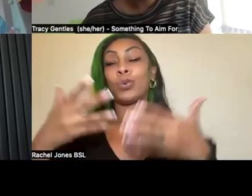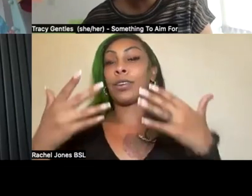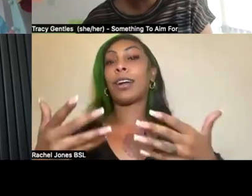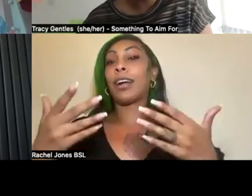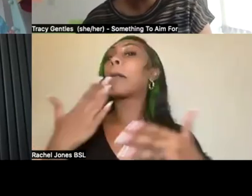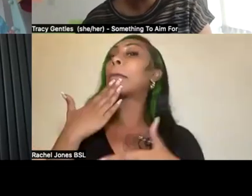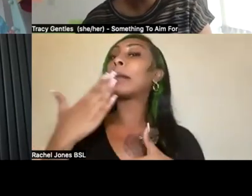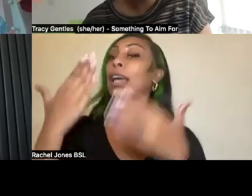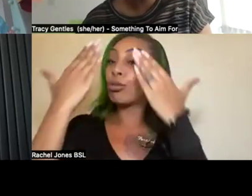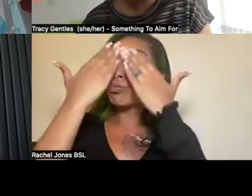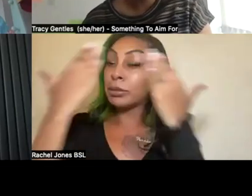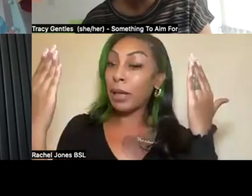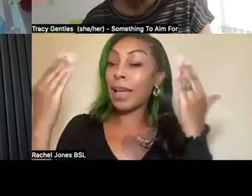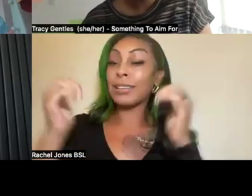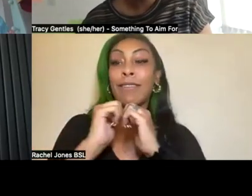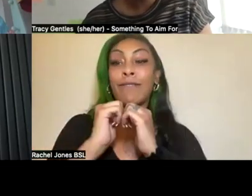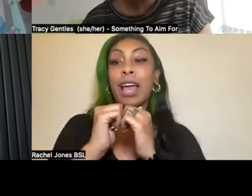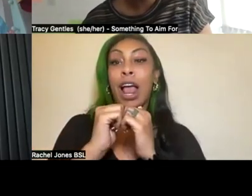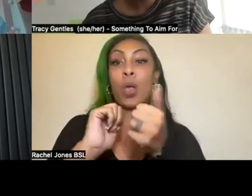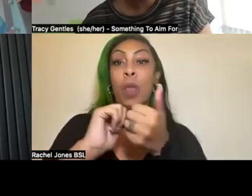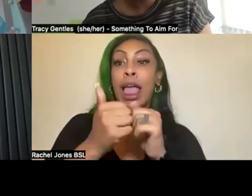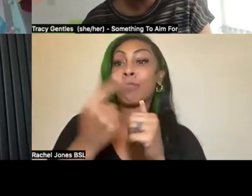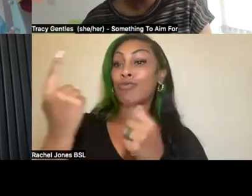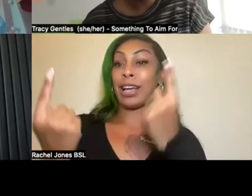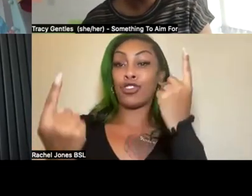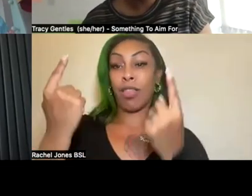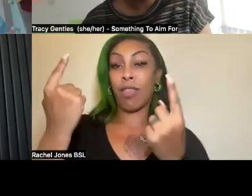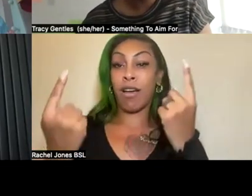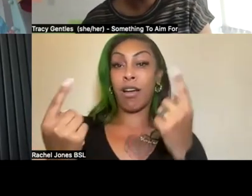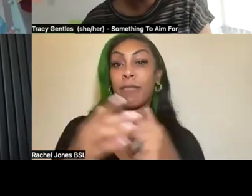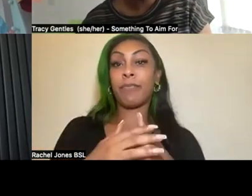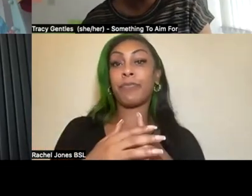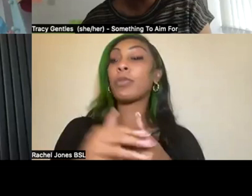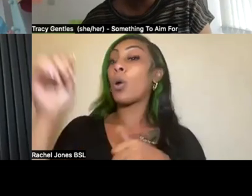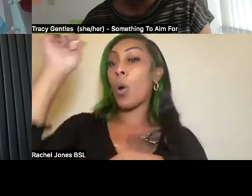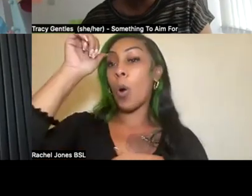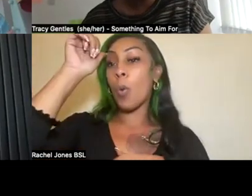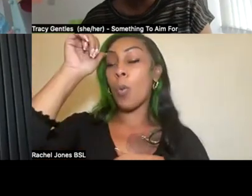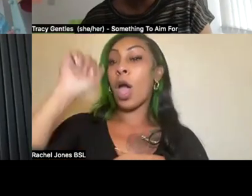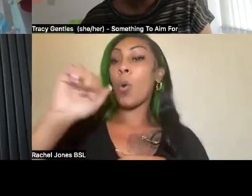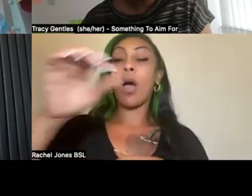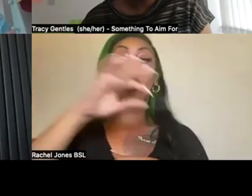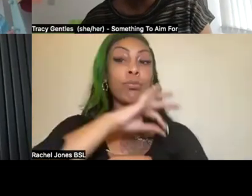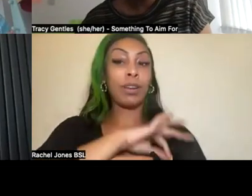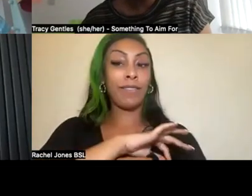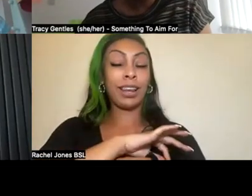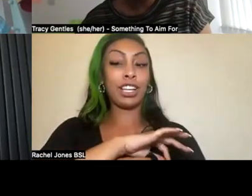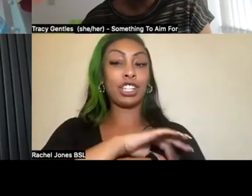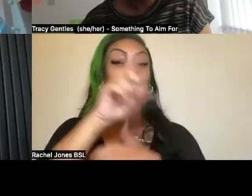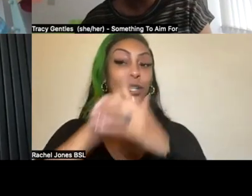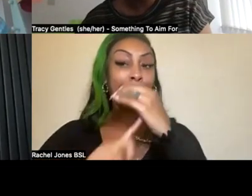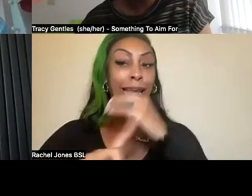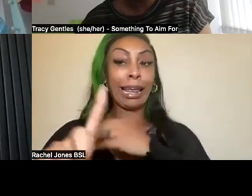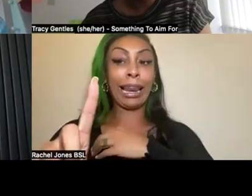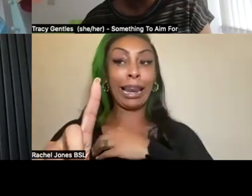Please respect and value your collaborators in this room. Be aware of your privilege. Know when to make space, when